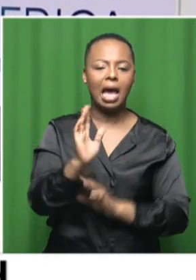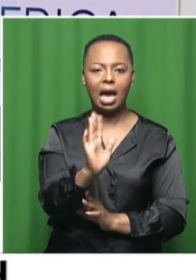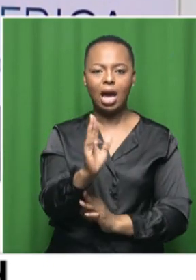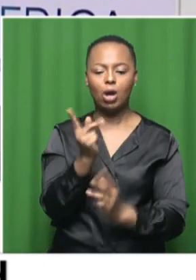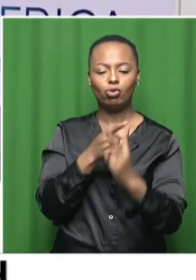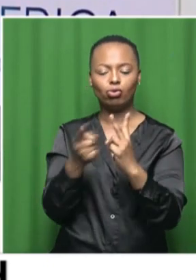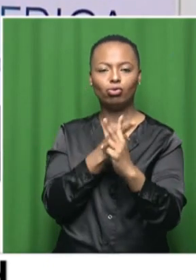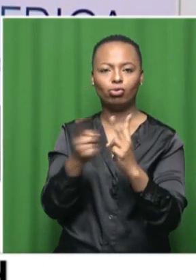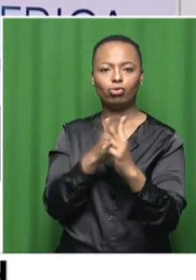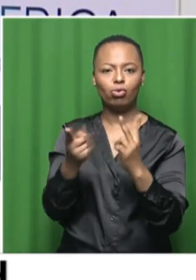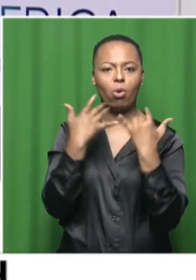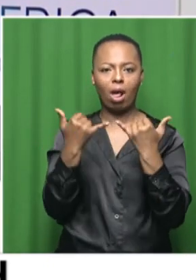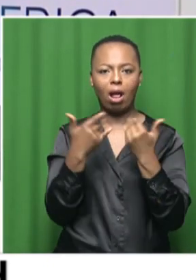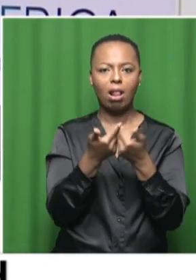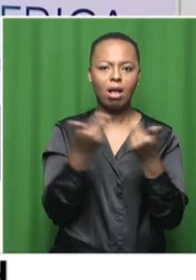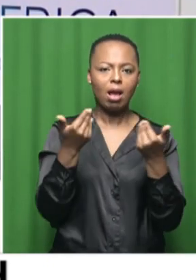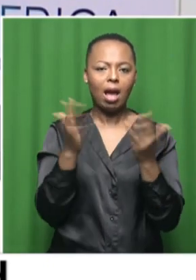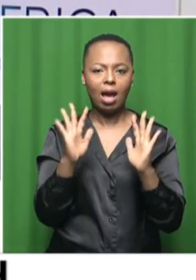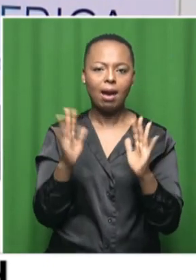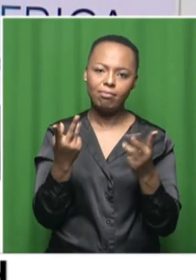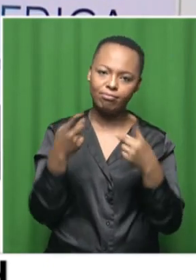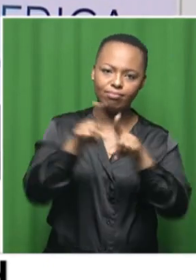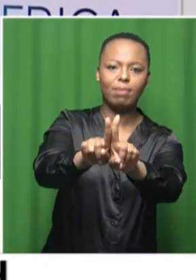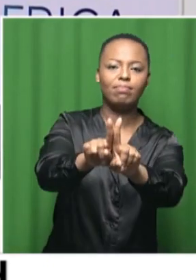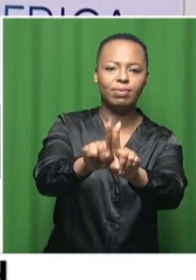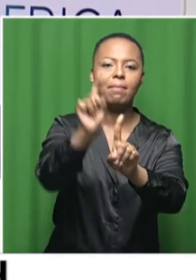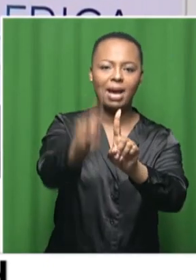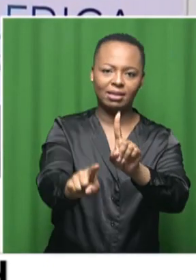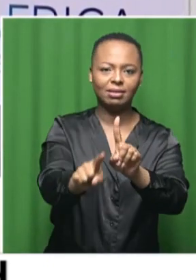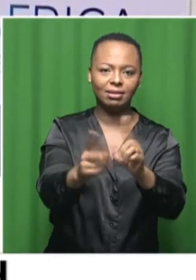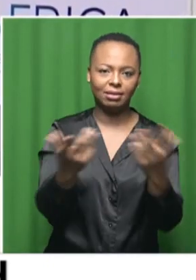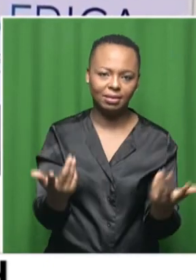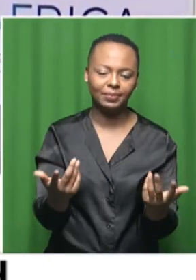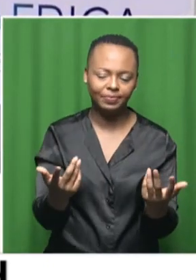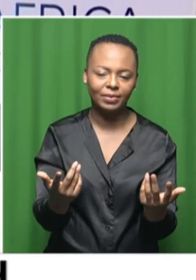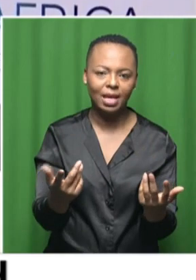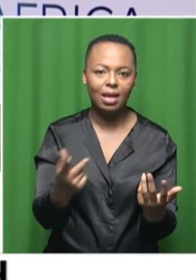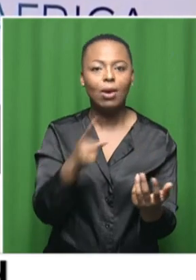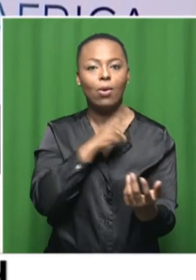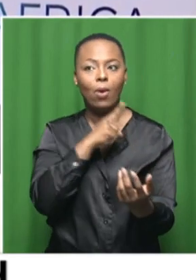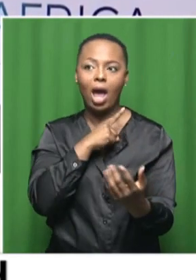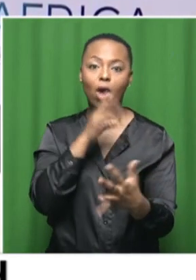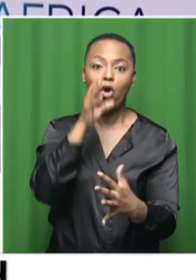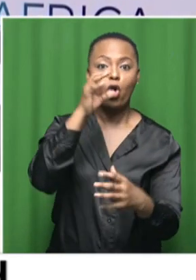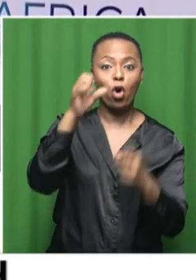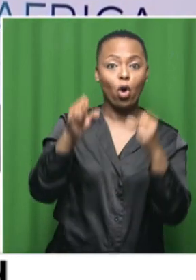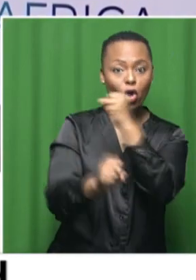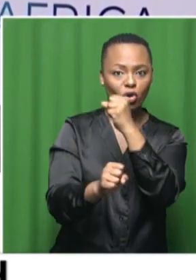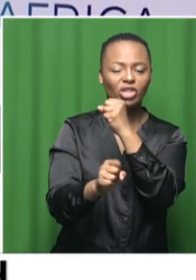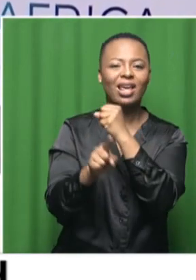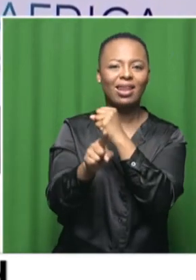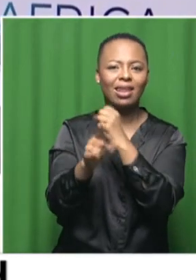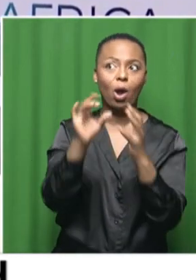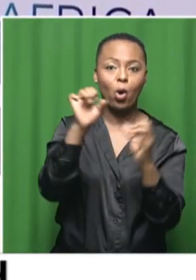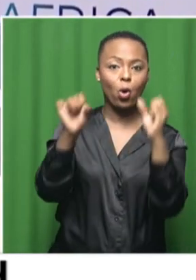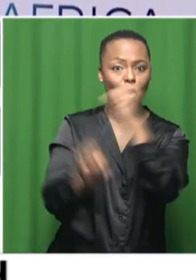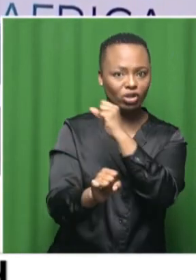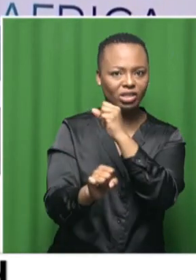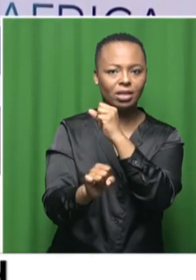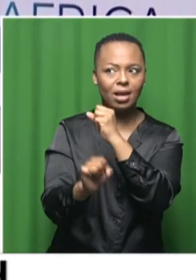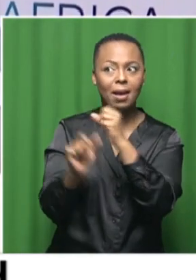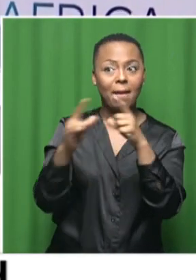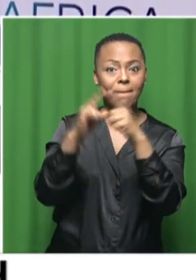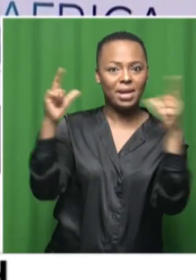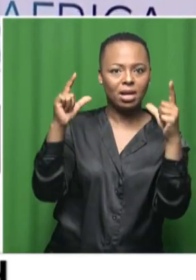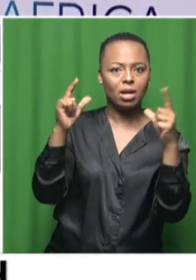It's important that they go together. So that at the conclusion of these bid windows, then